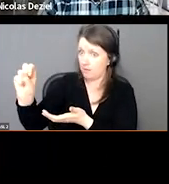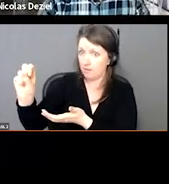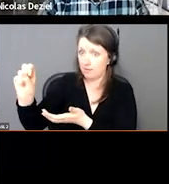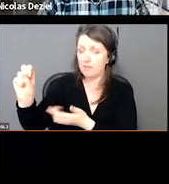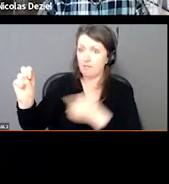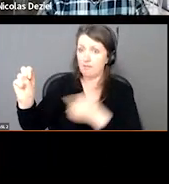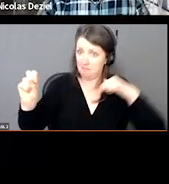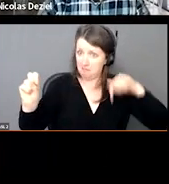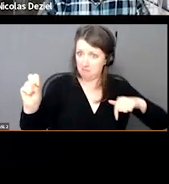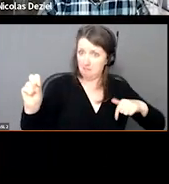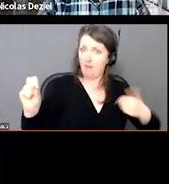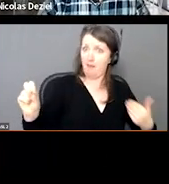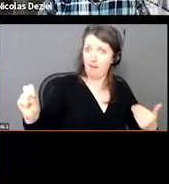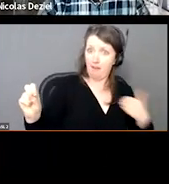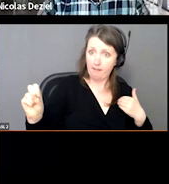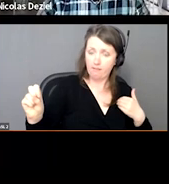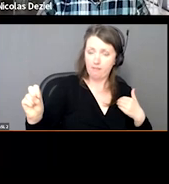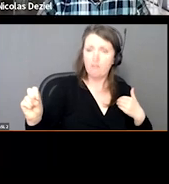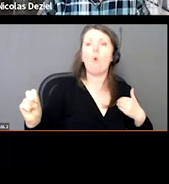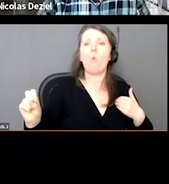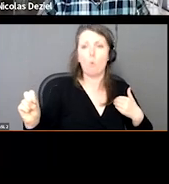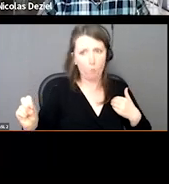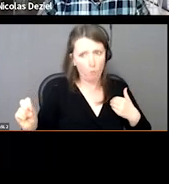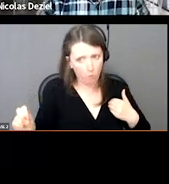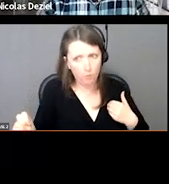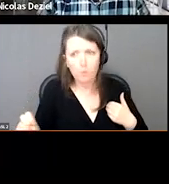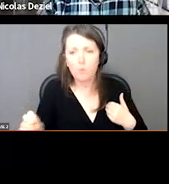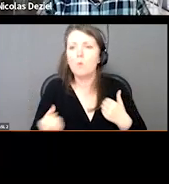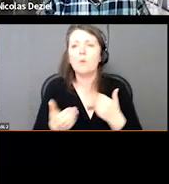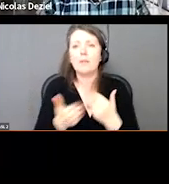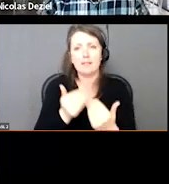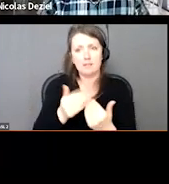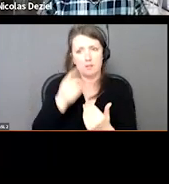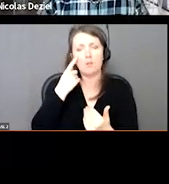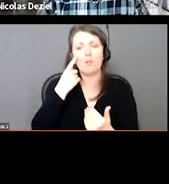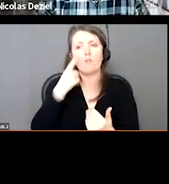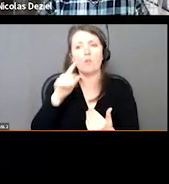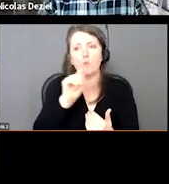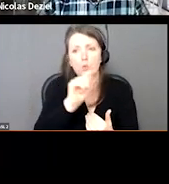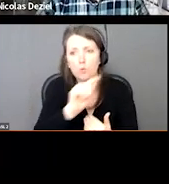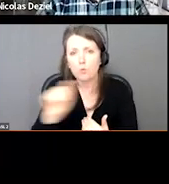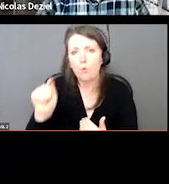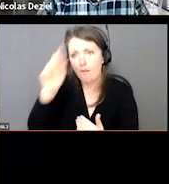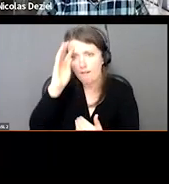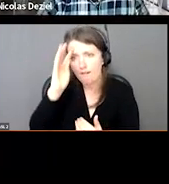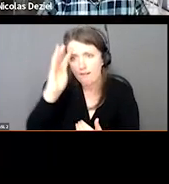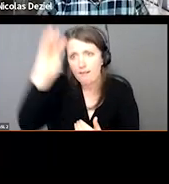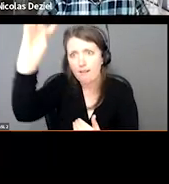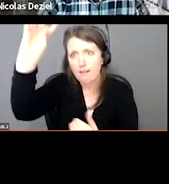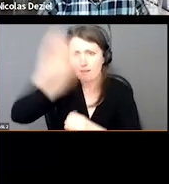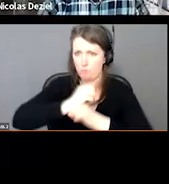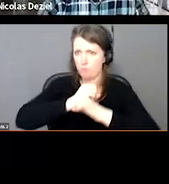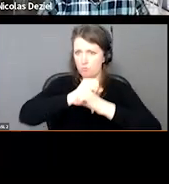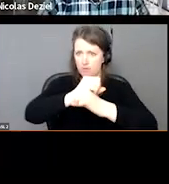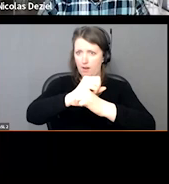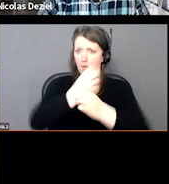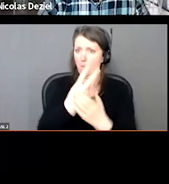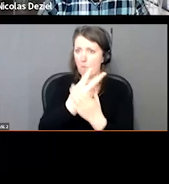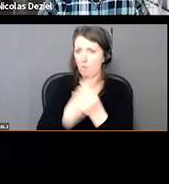in a better position to do business and to protect the innovation in all of the countries in which you want to do business